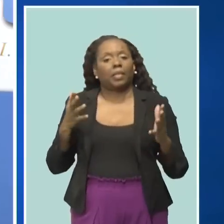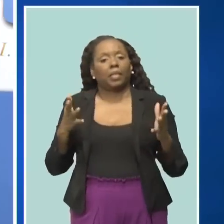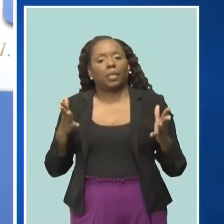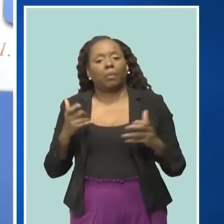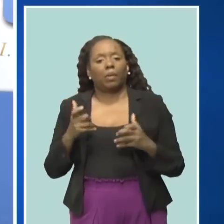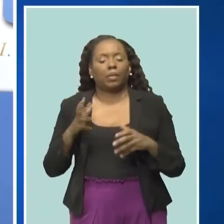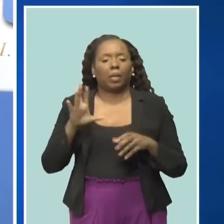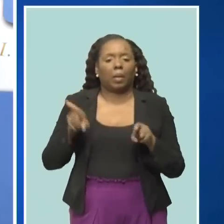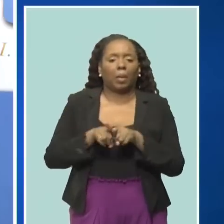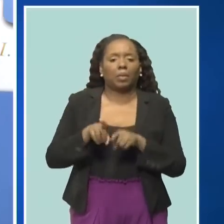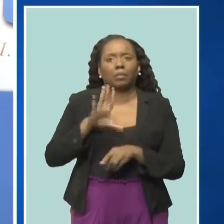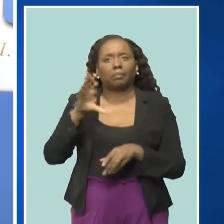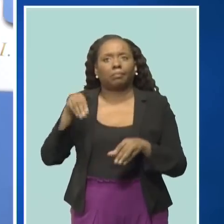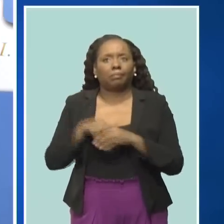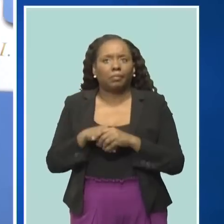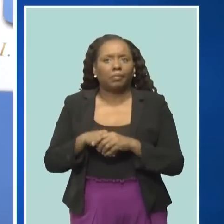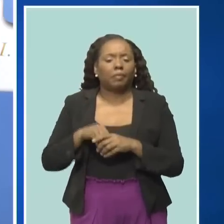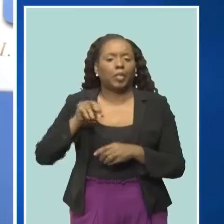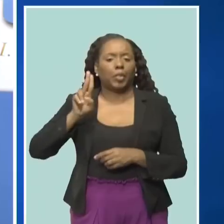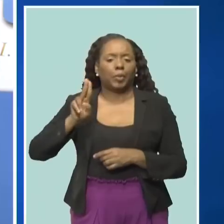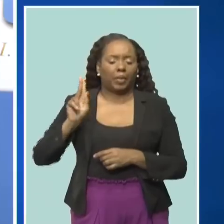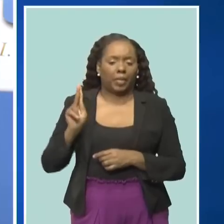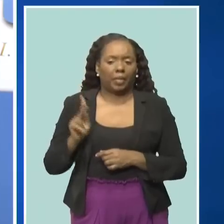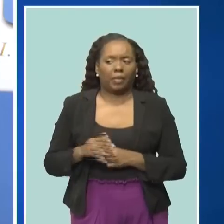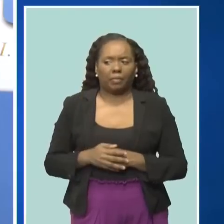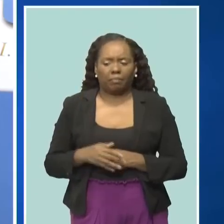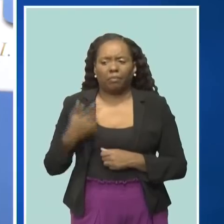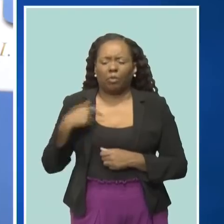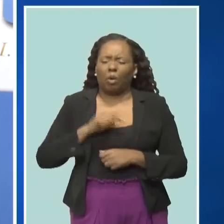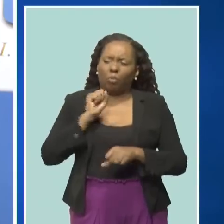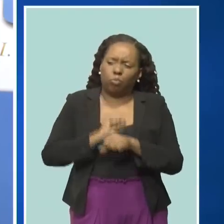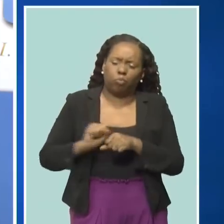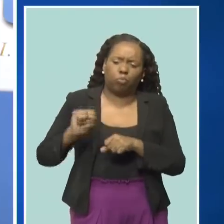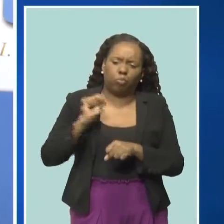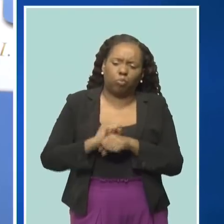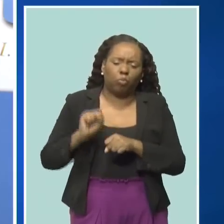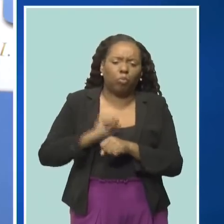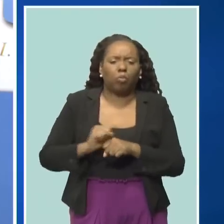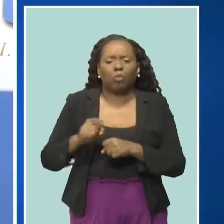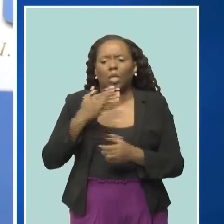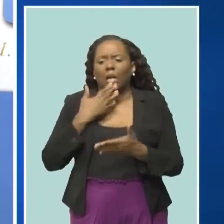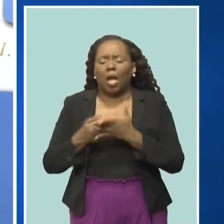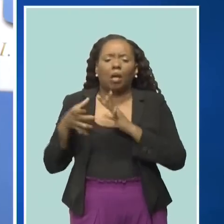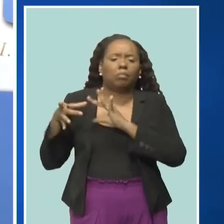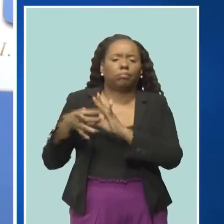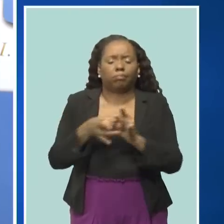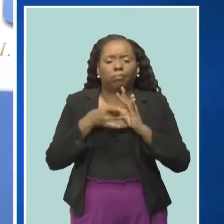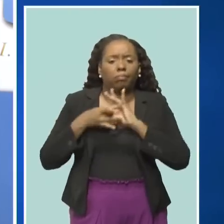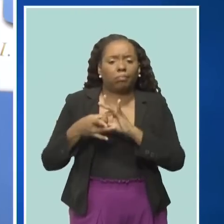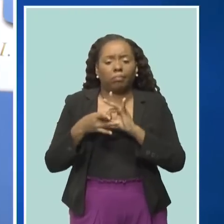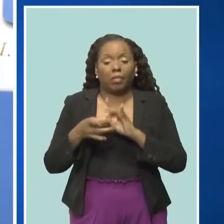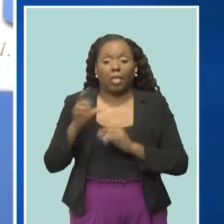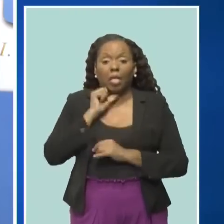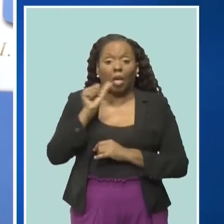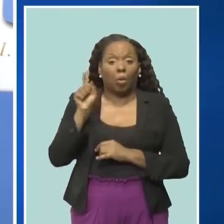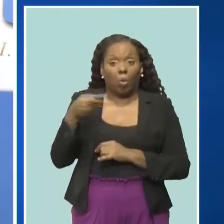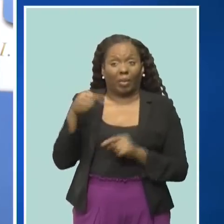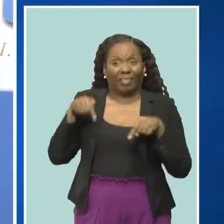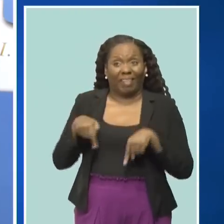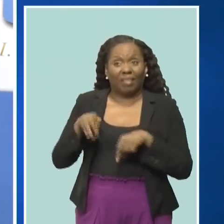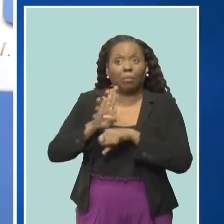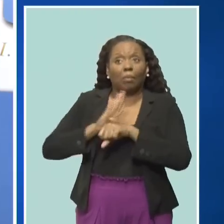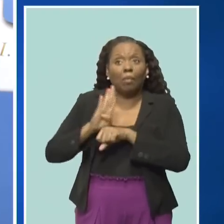market. So we're certainly working hard to build relationships outside of Barbados and to ensure